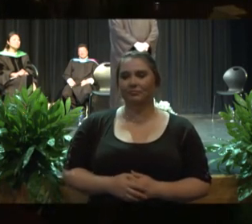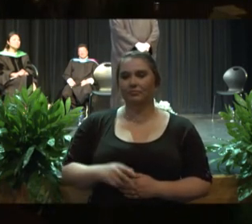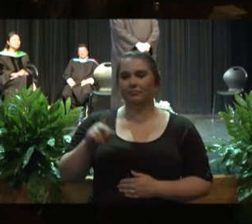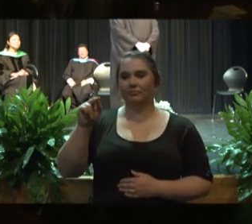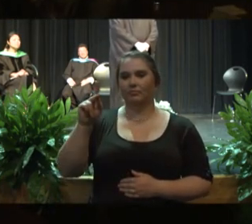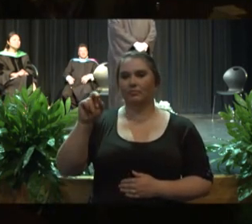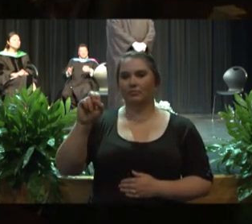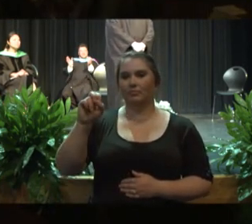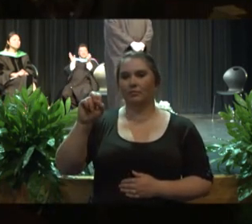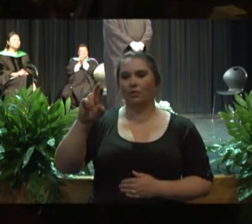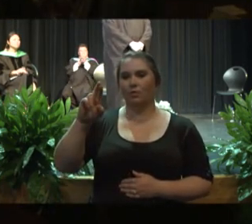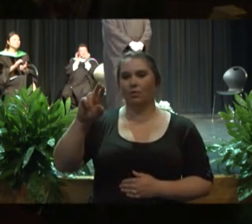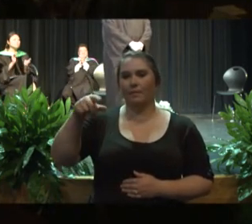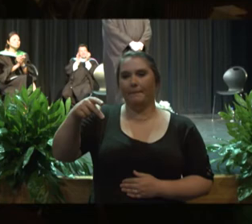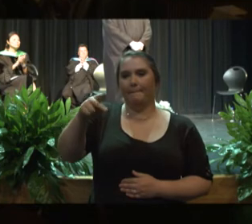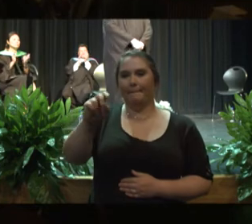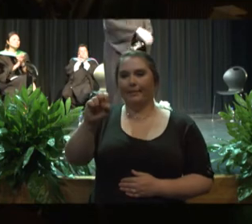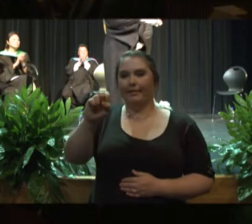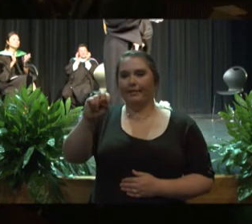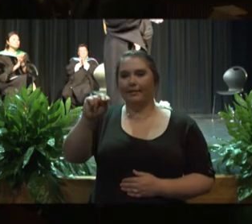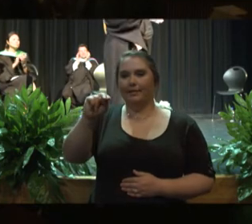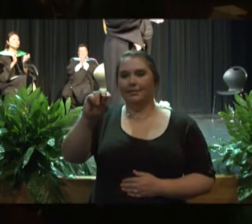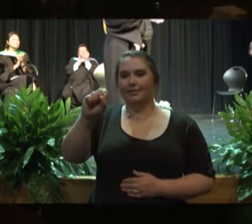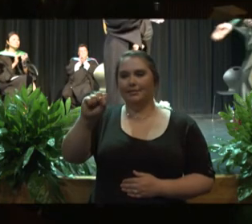Naomi Jirain Skorpinski.